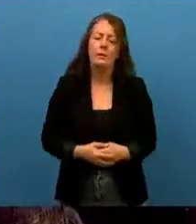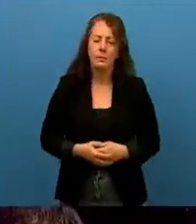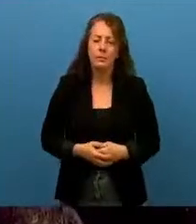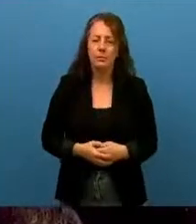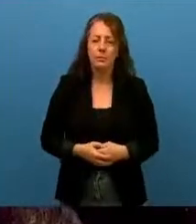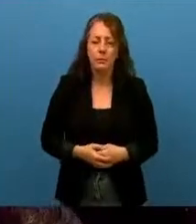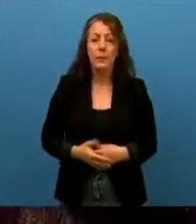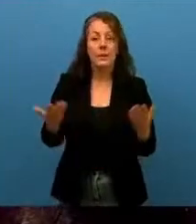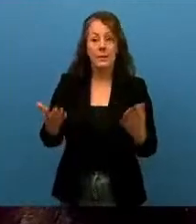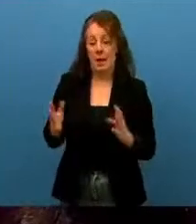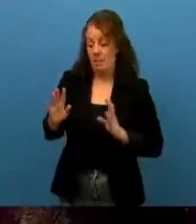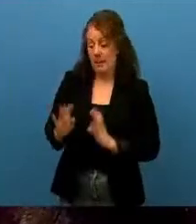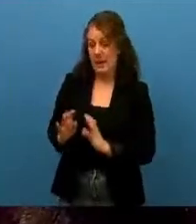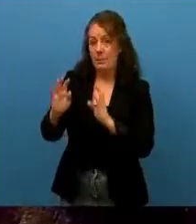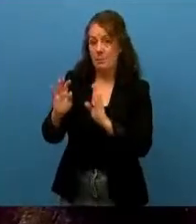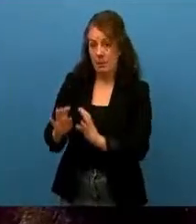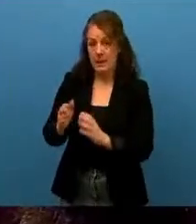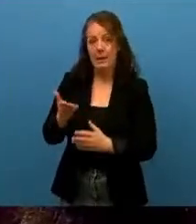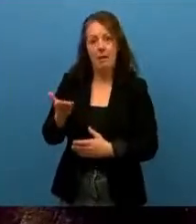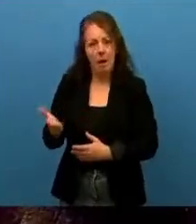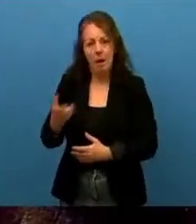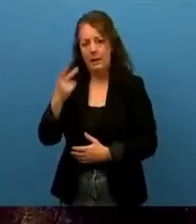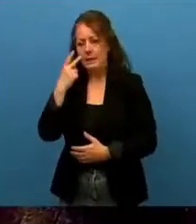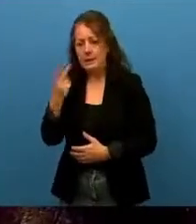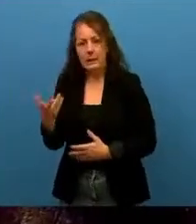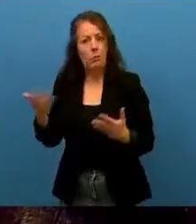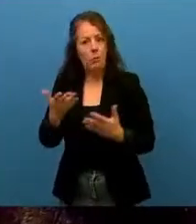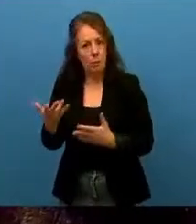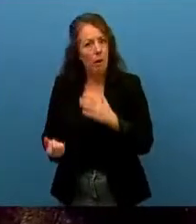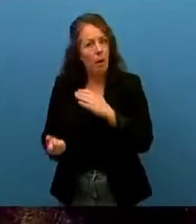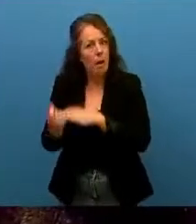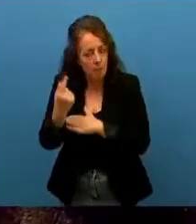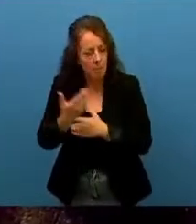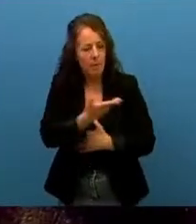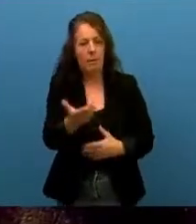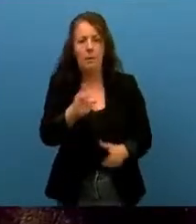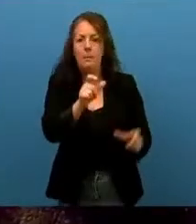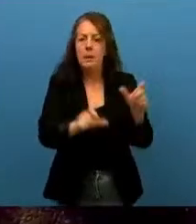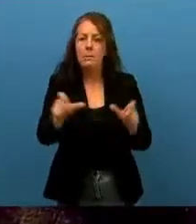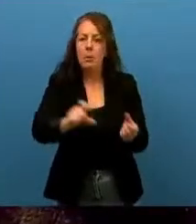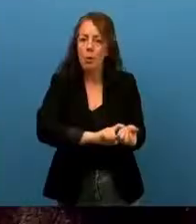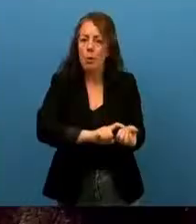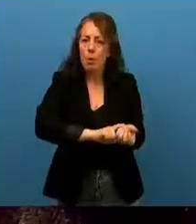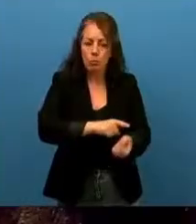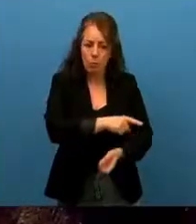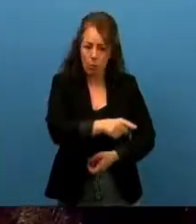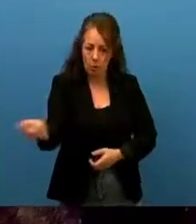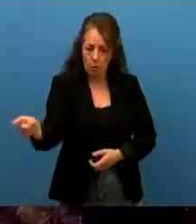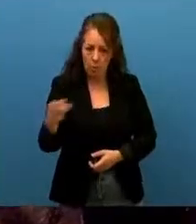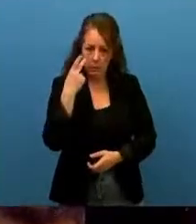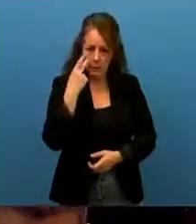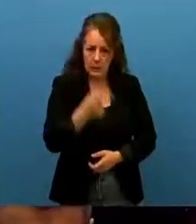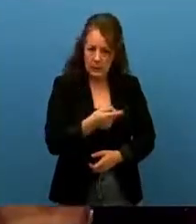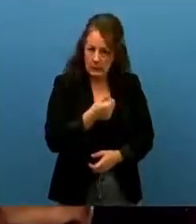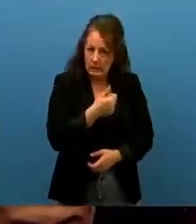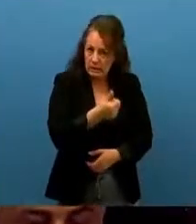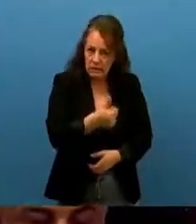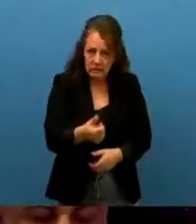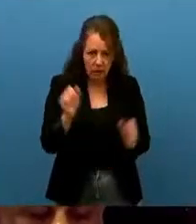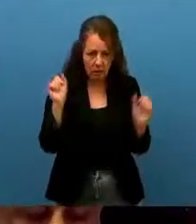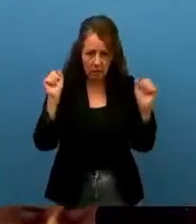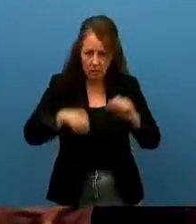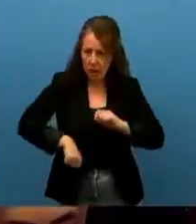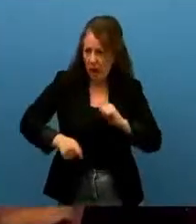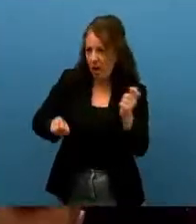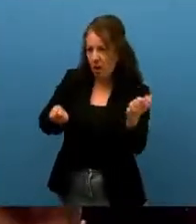Indigenous participants demonstrated an unprecedented level of coordination in their positions and recommendations to